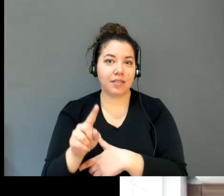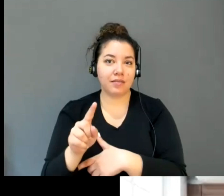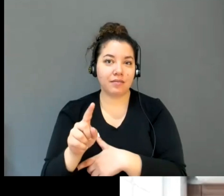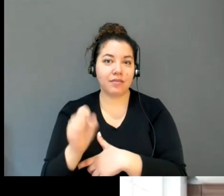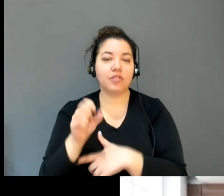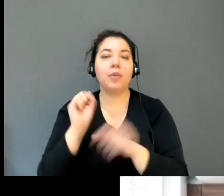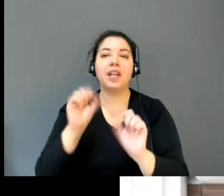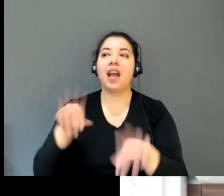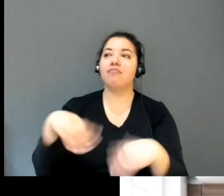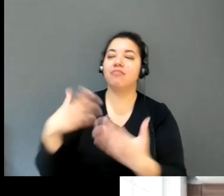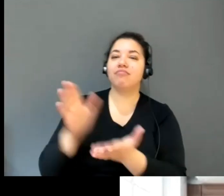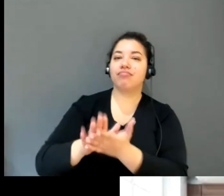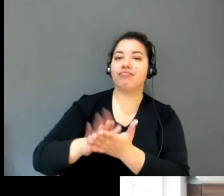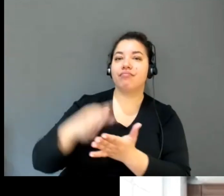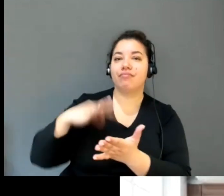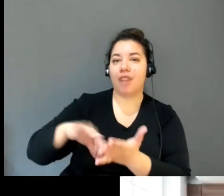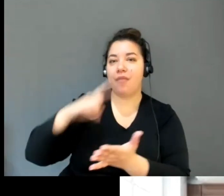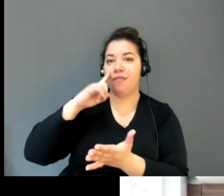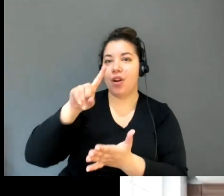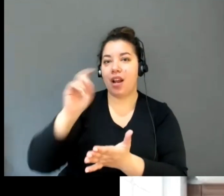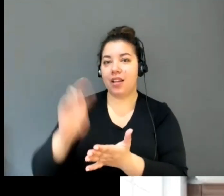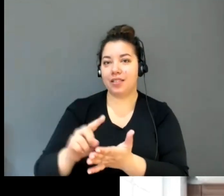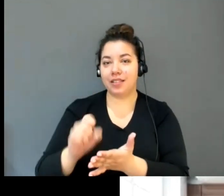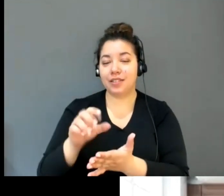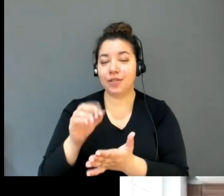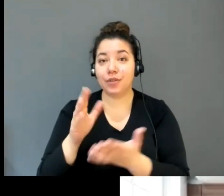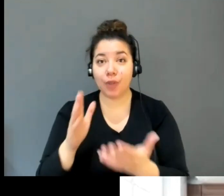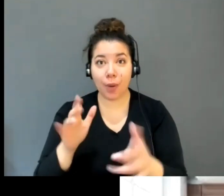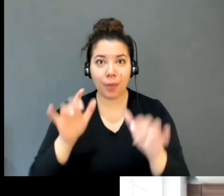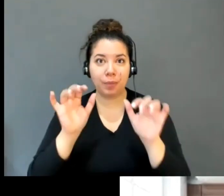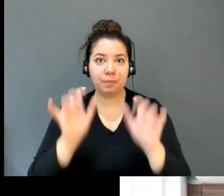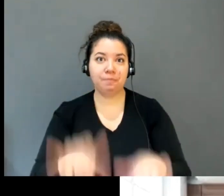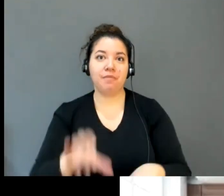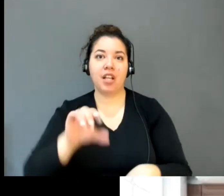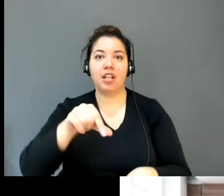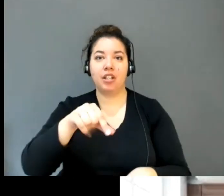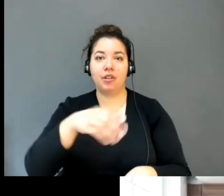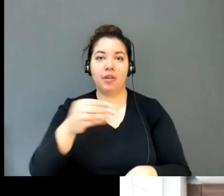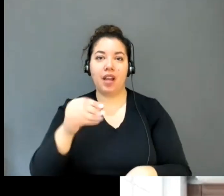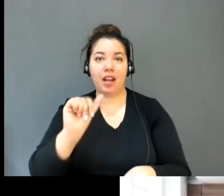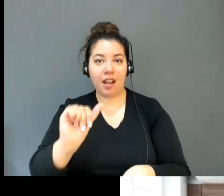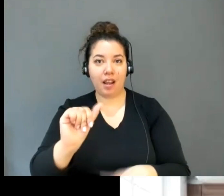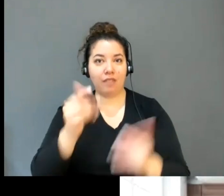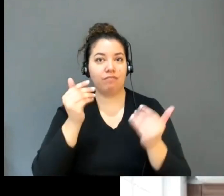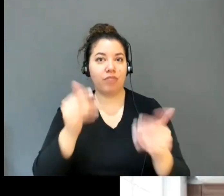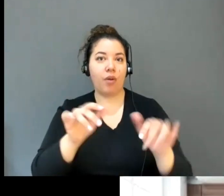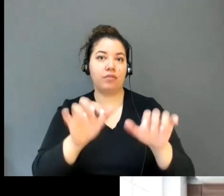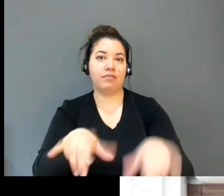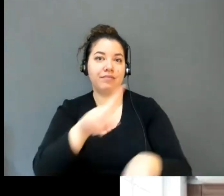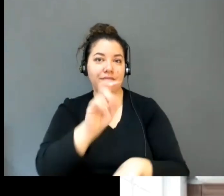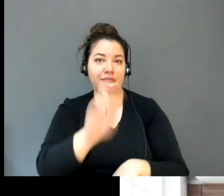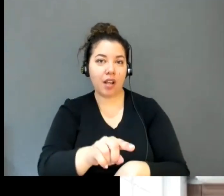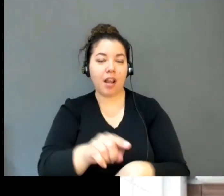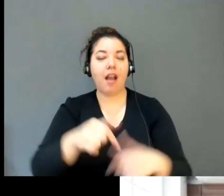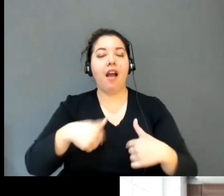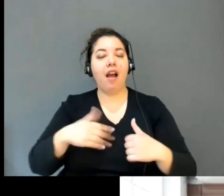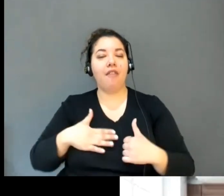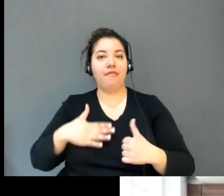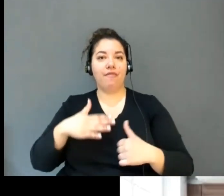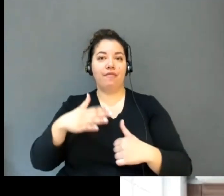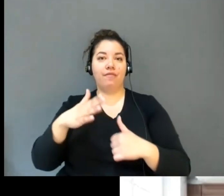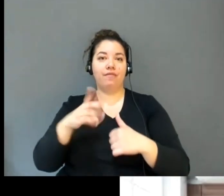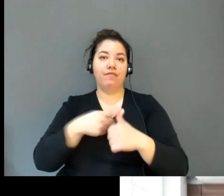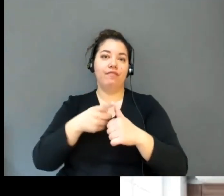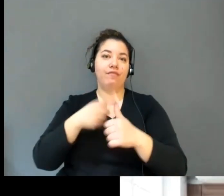them proper credit for asking that question. So start putting your questions in the Q&A. And as we do that, I have a question first for Mr. Frieder. And let me ask